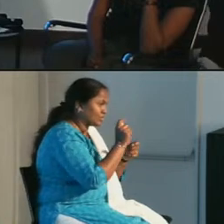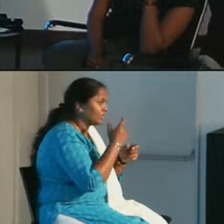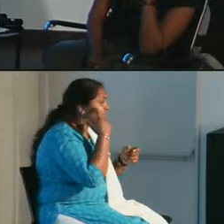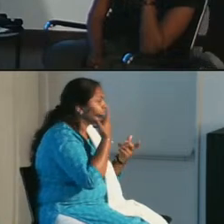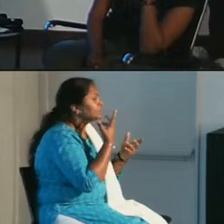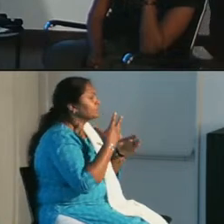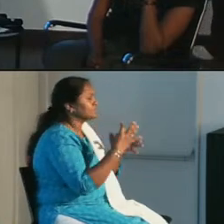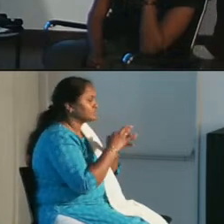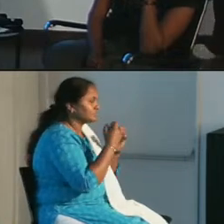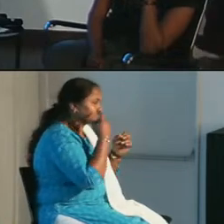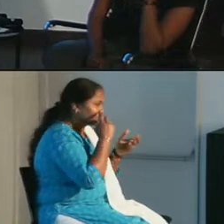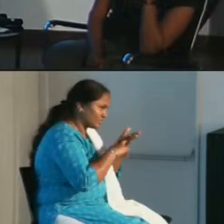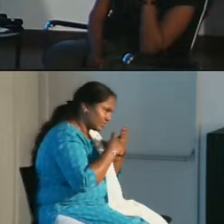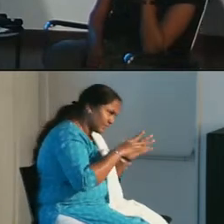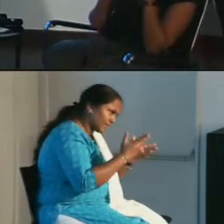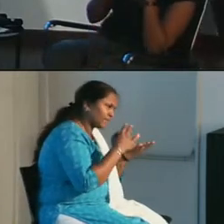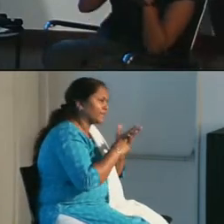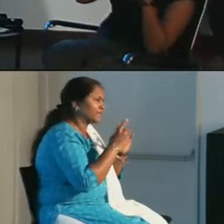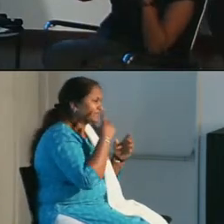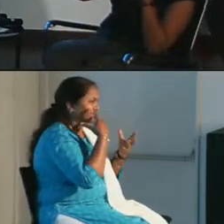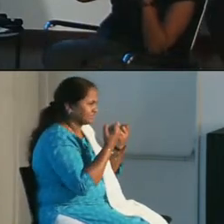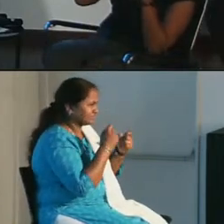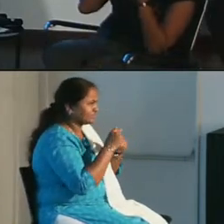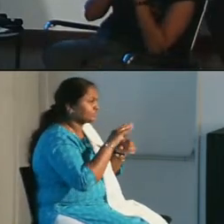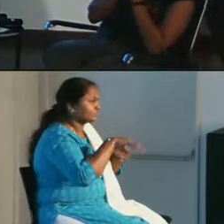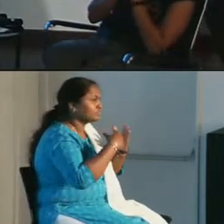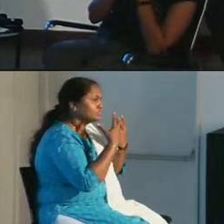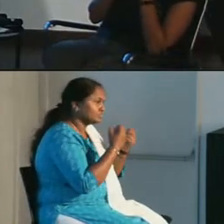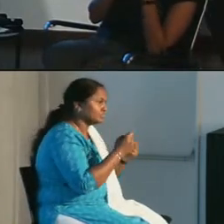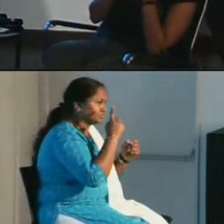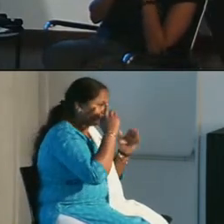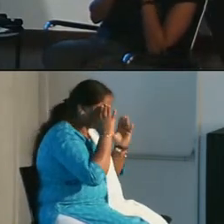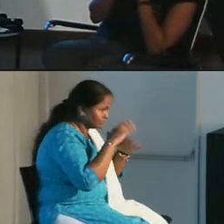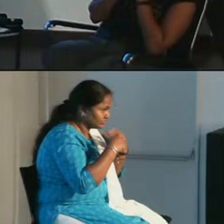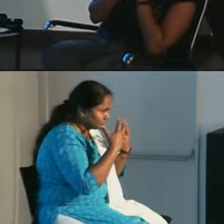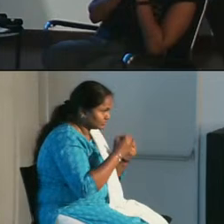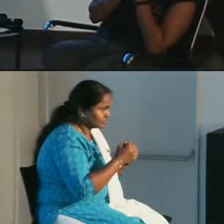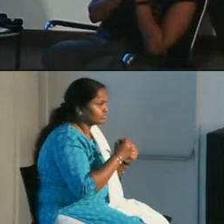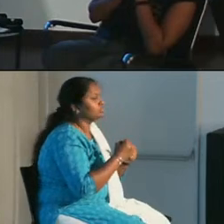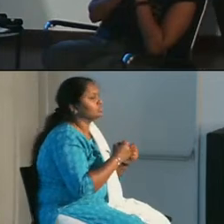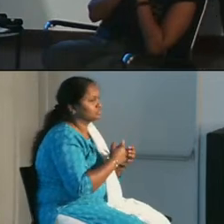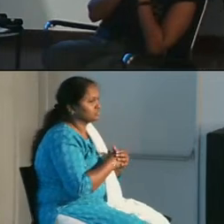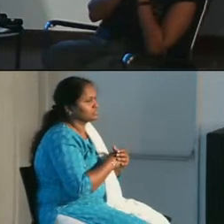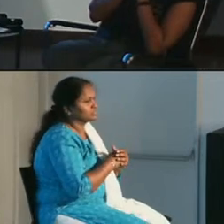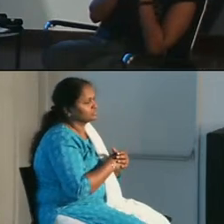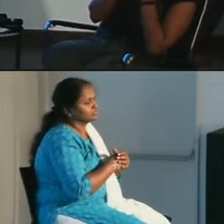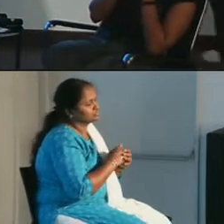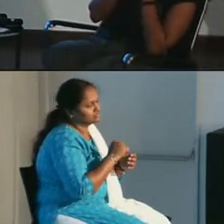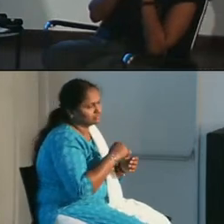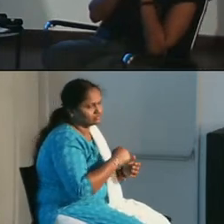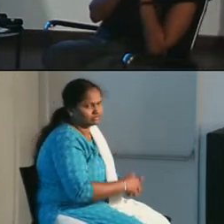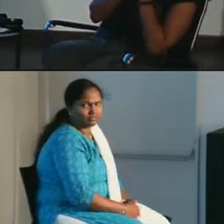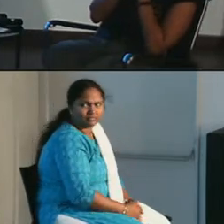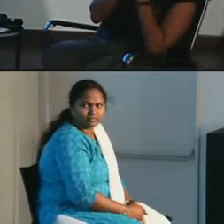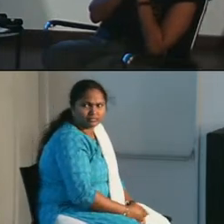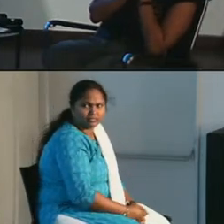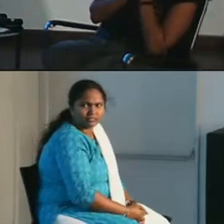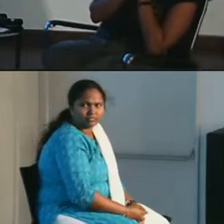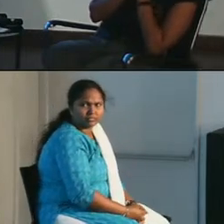nudge. You know, nudge towards self, nudge towards community, nudge towards public conscience. So, yeah.